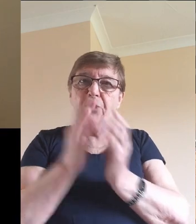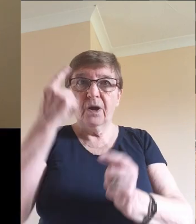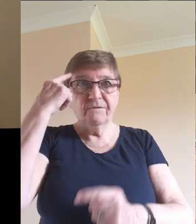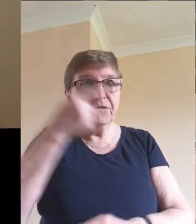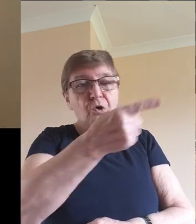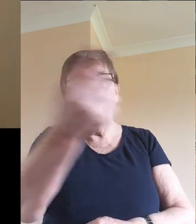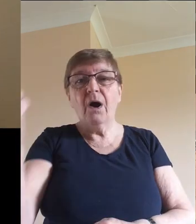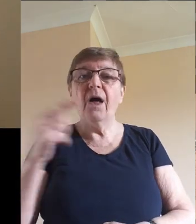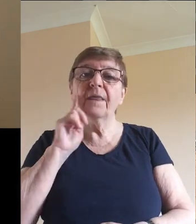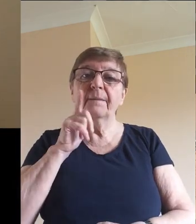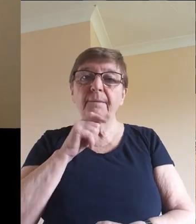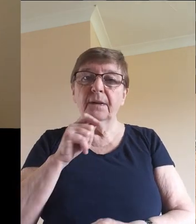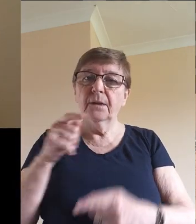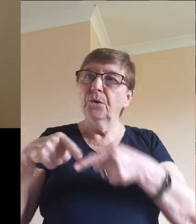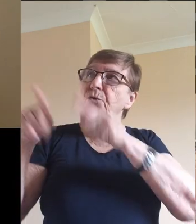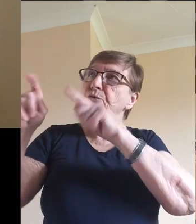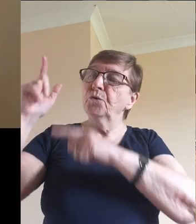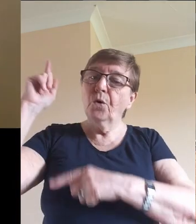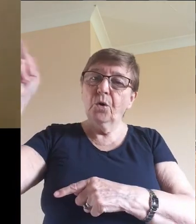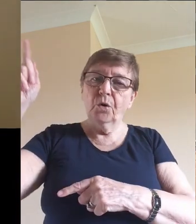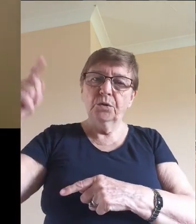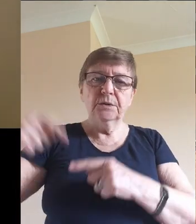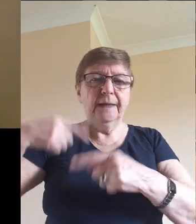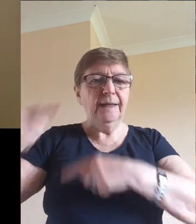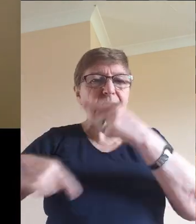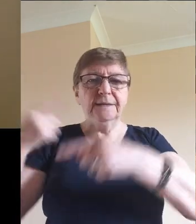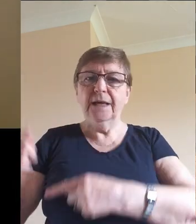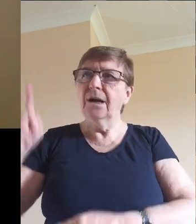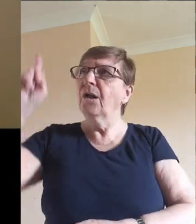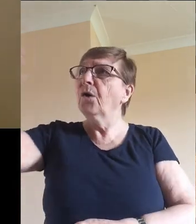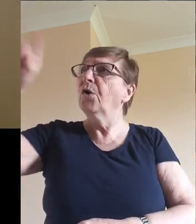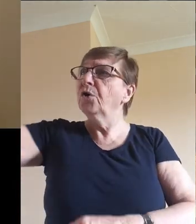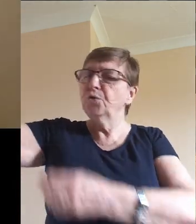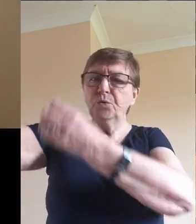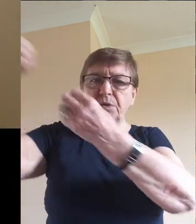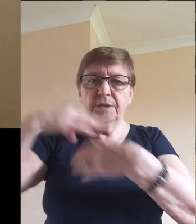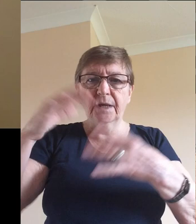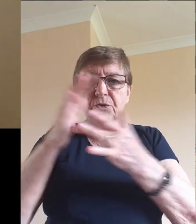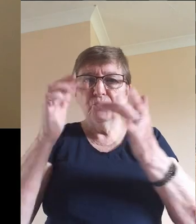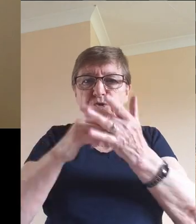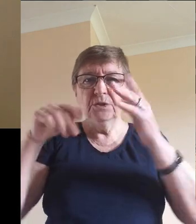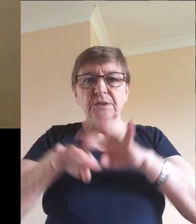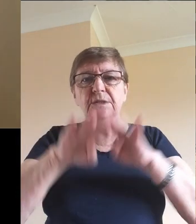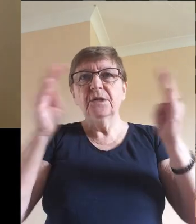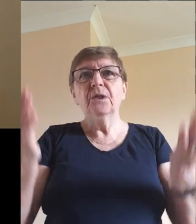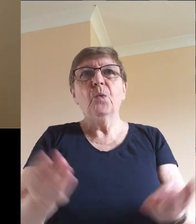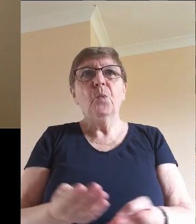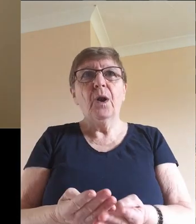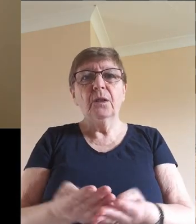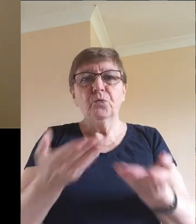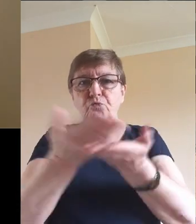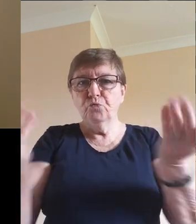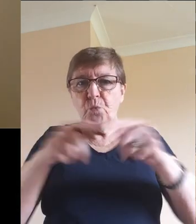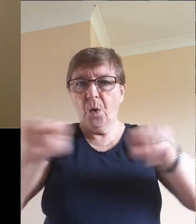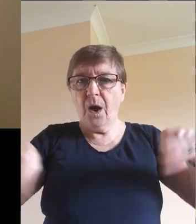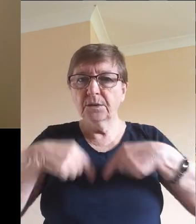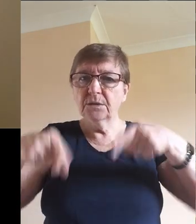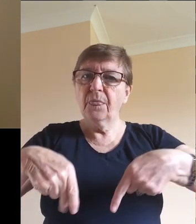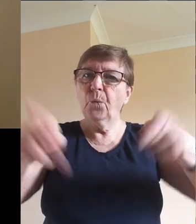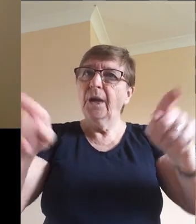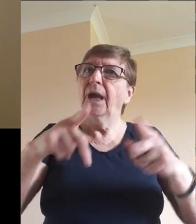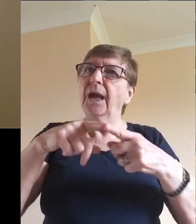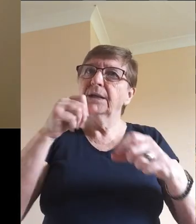Eternal God, you sent your Son Jesus into the world to be an example to us. Help us to walk in his